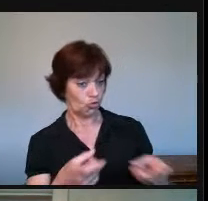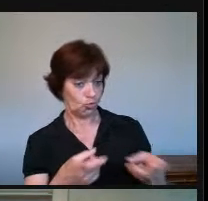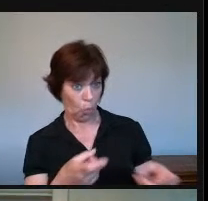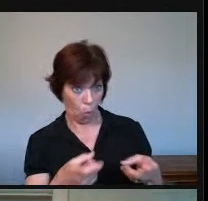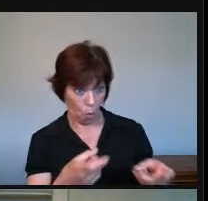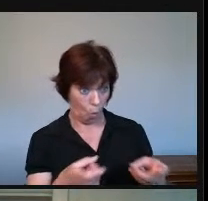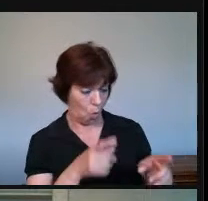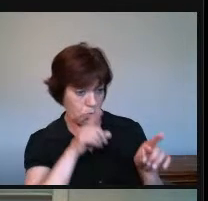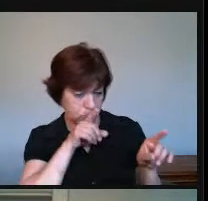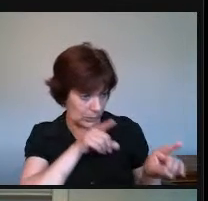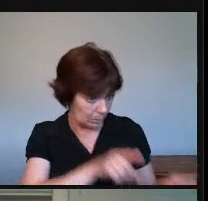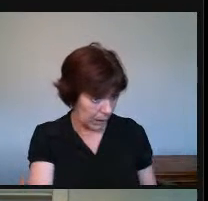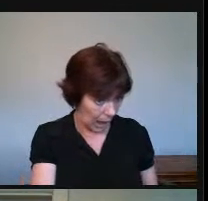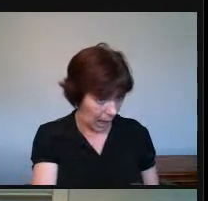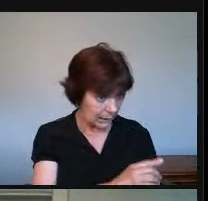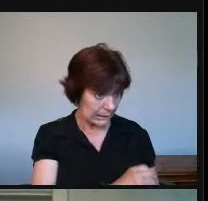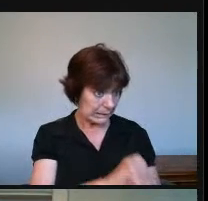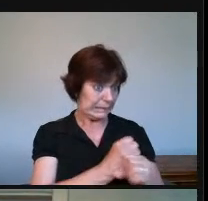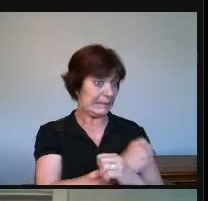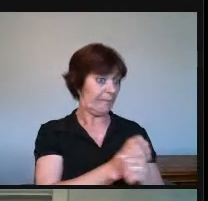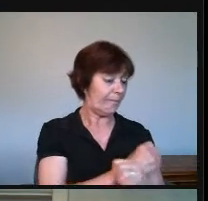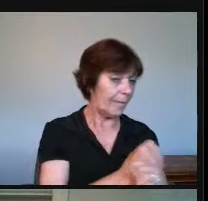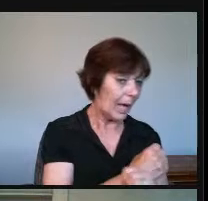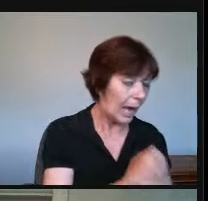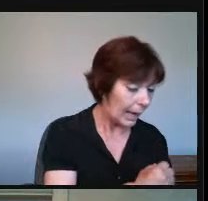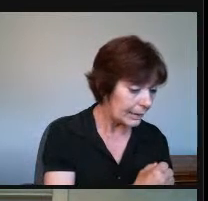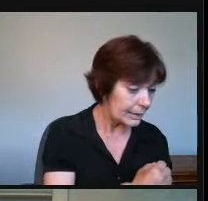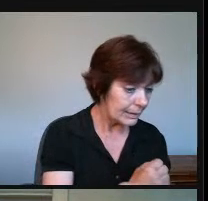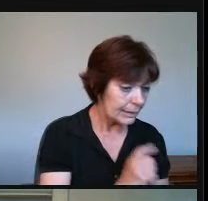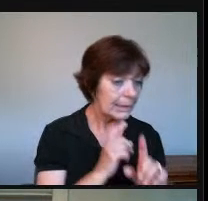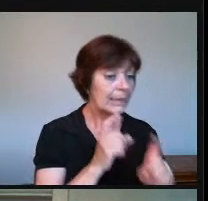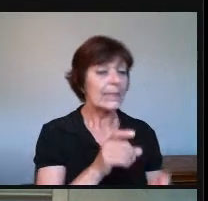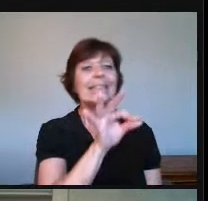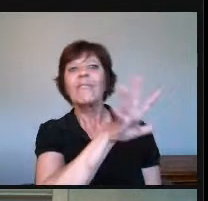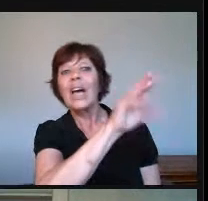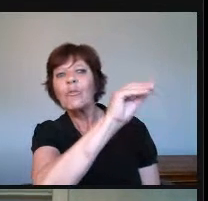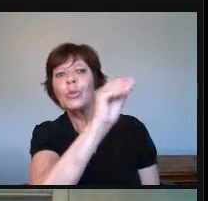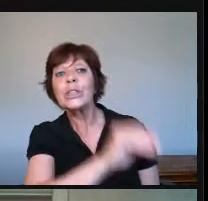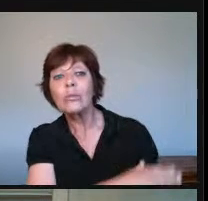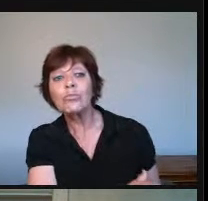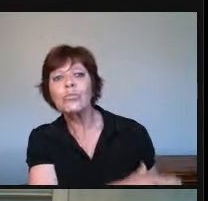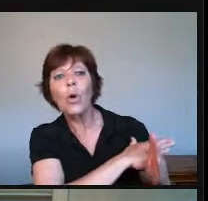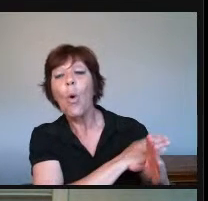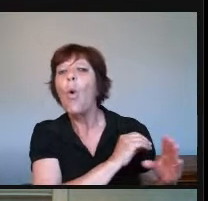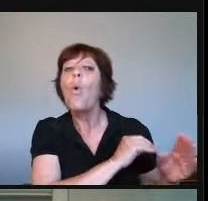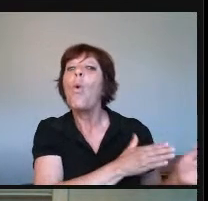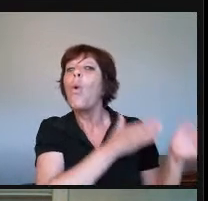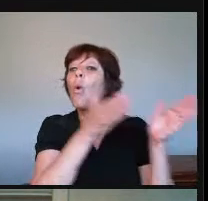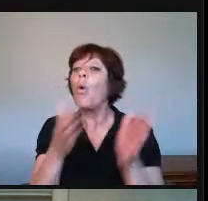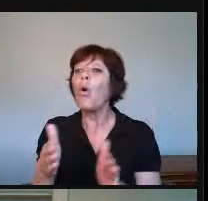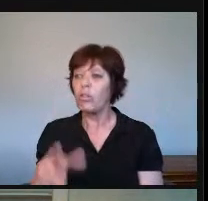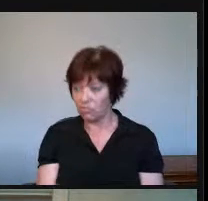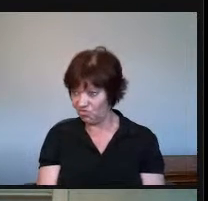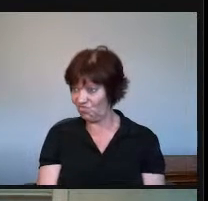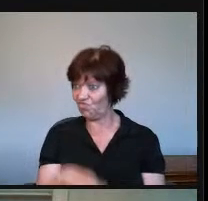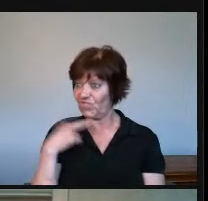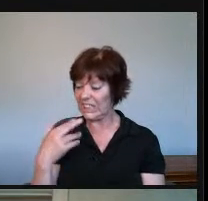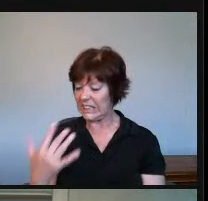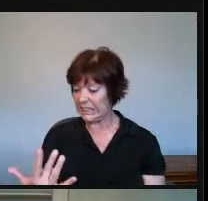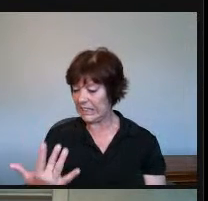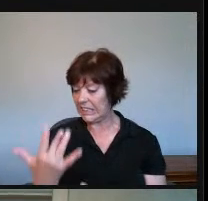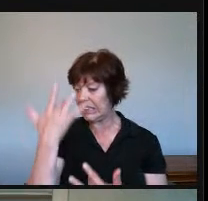viral response to the viral protein that grants us 95% immunity? Or do we run the risk of getting sick